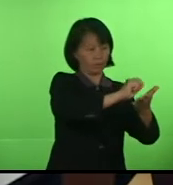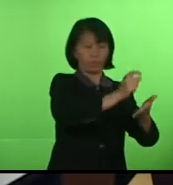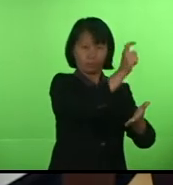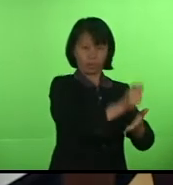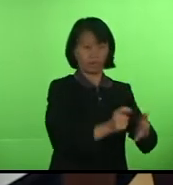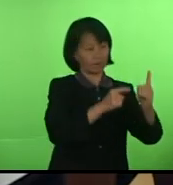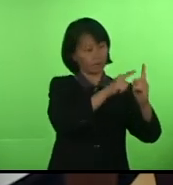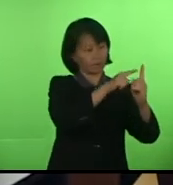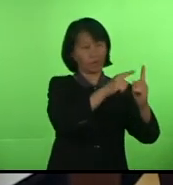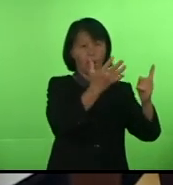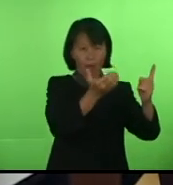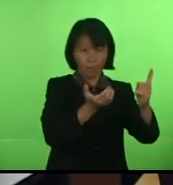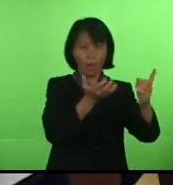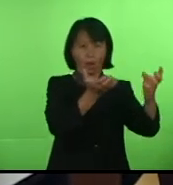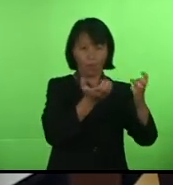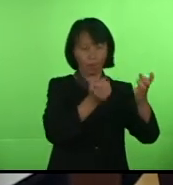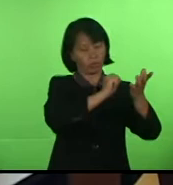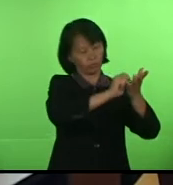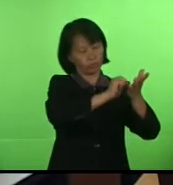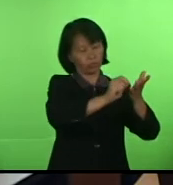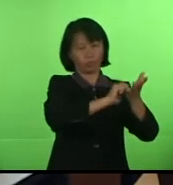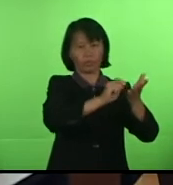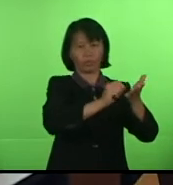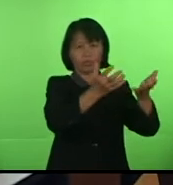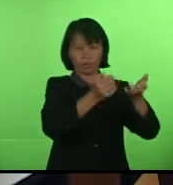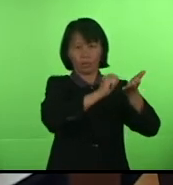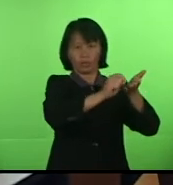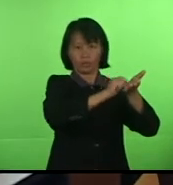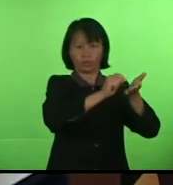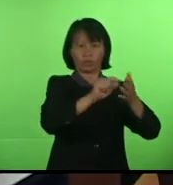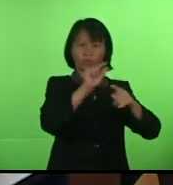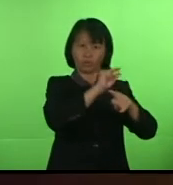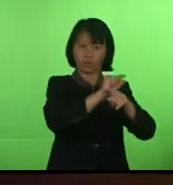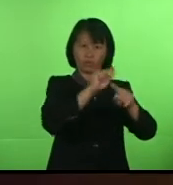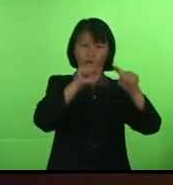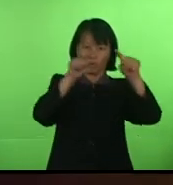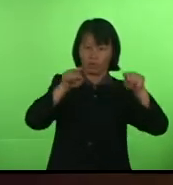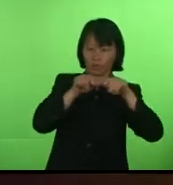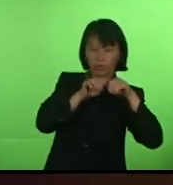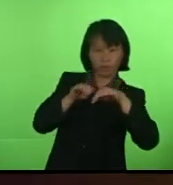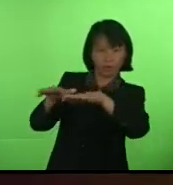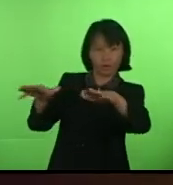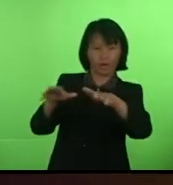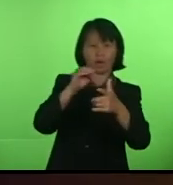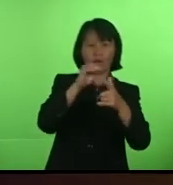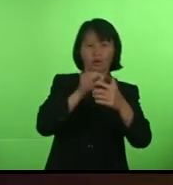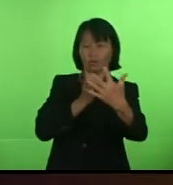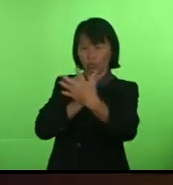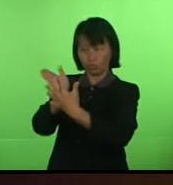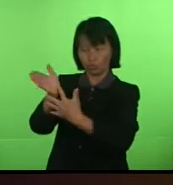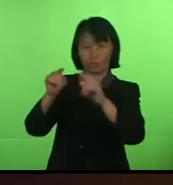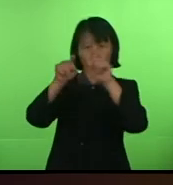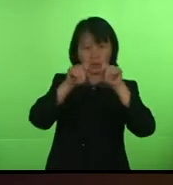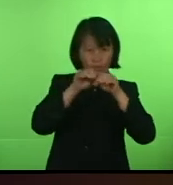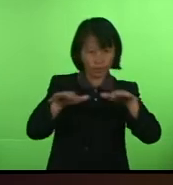something using the internet or through the internet, then therefore this contact here will be more